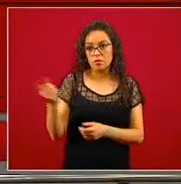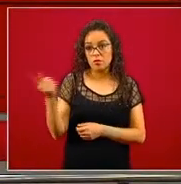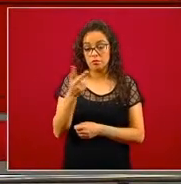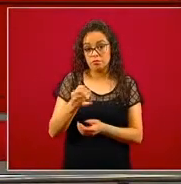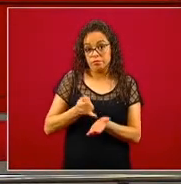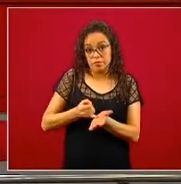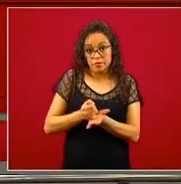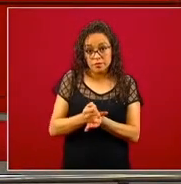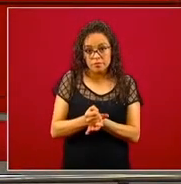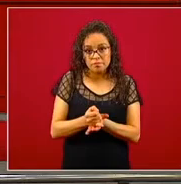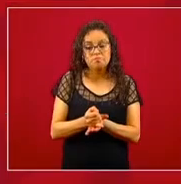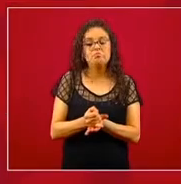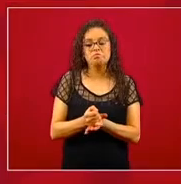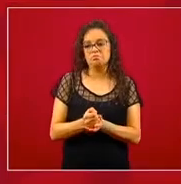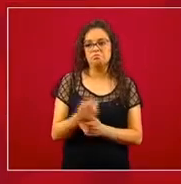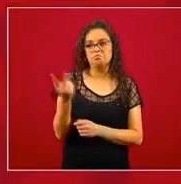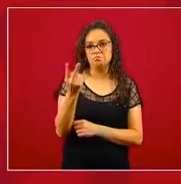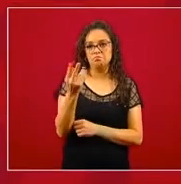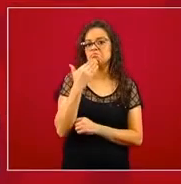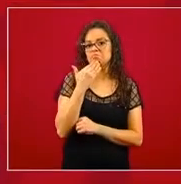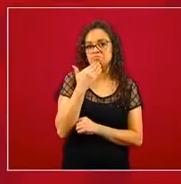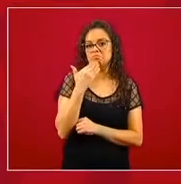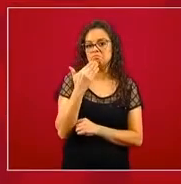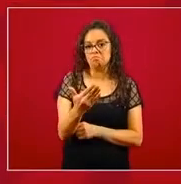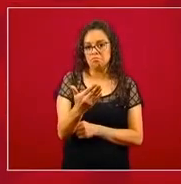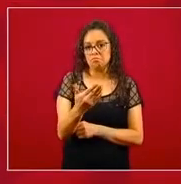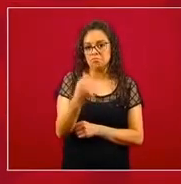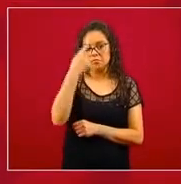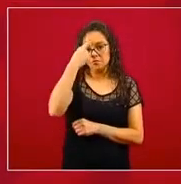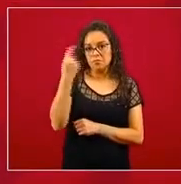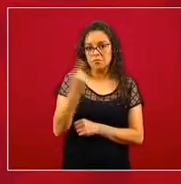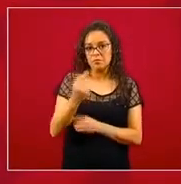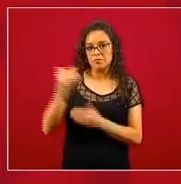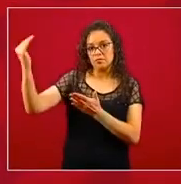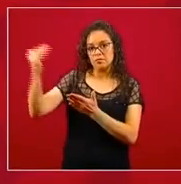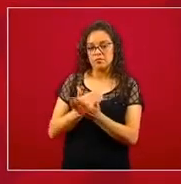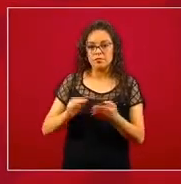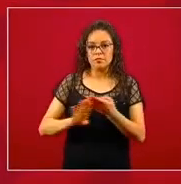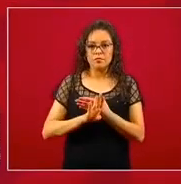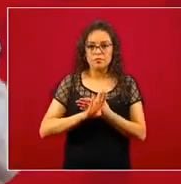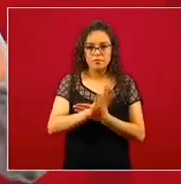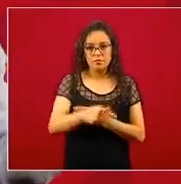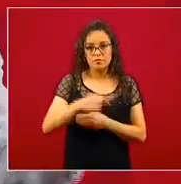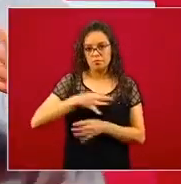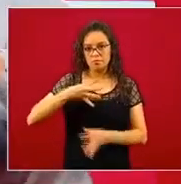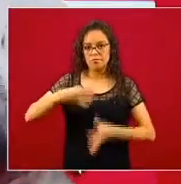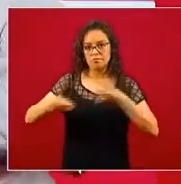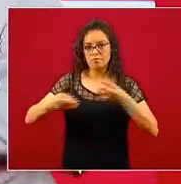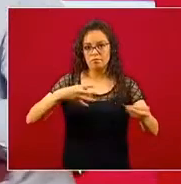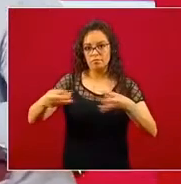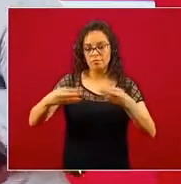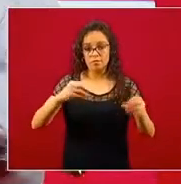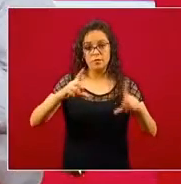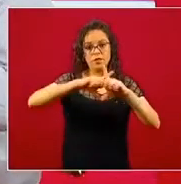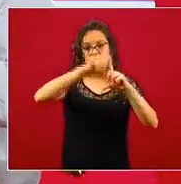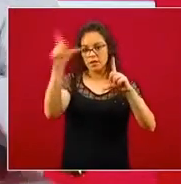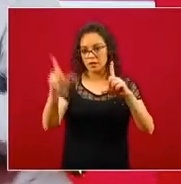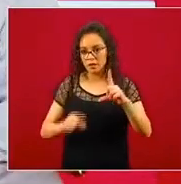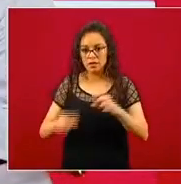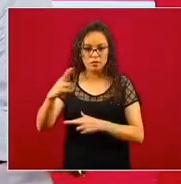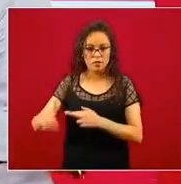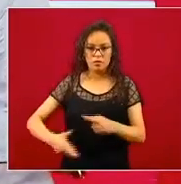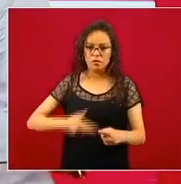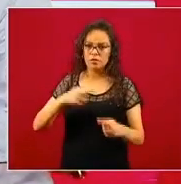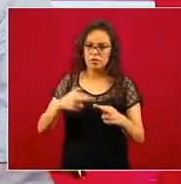and the rest for Mr. Alomia. Well, unilaterally, this I would estimate that